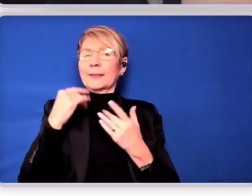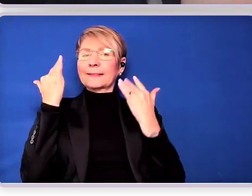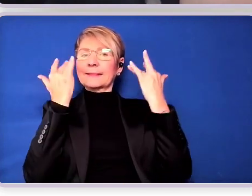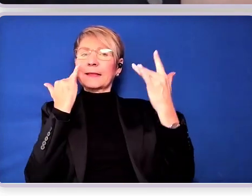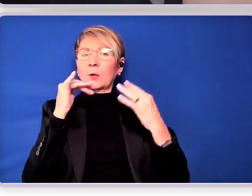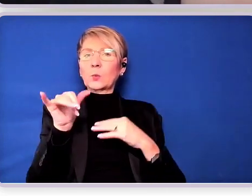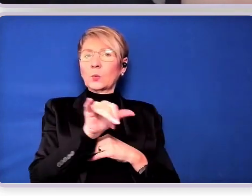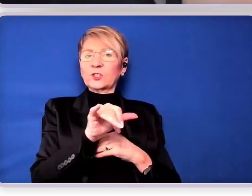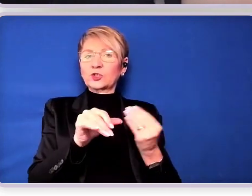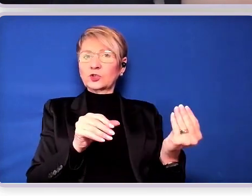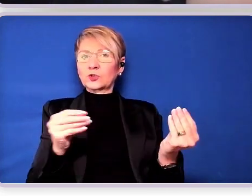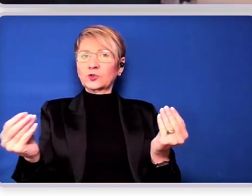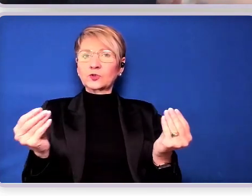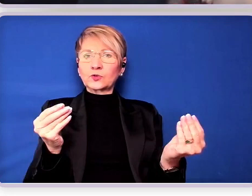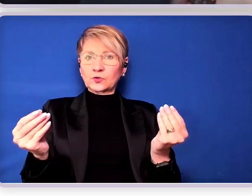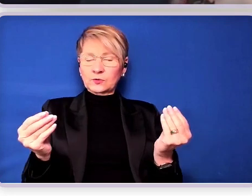question.